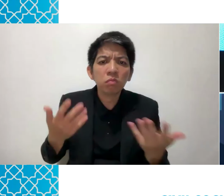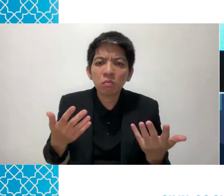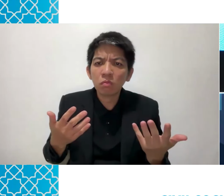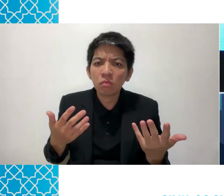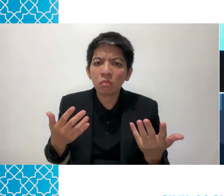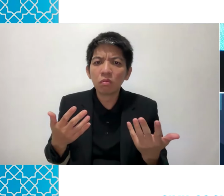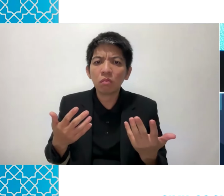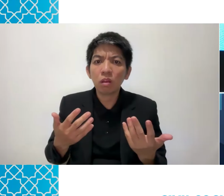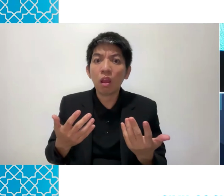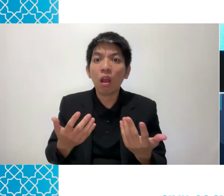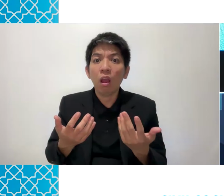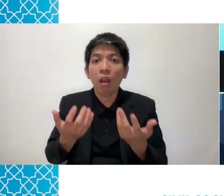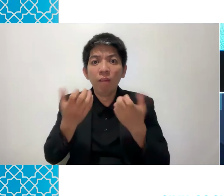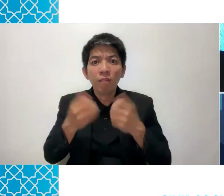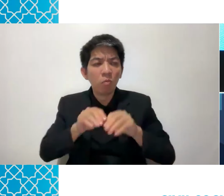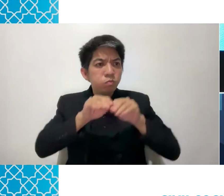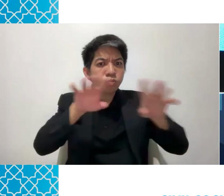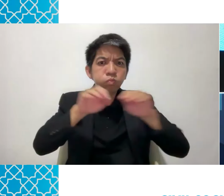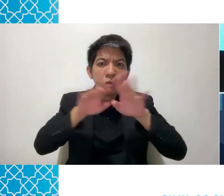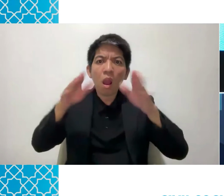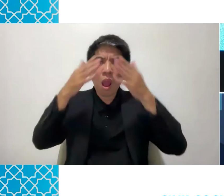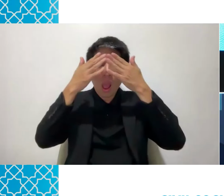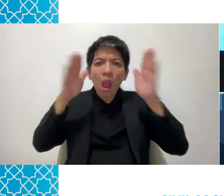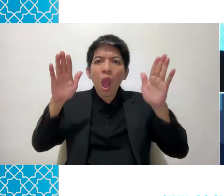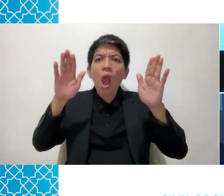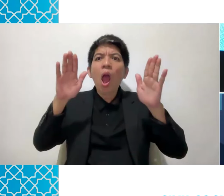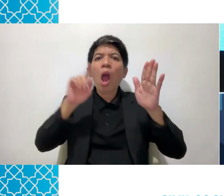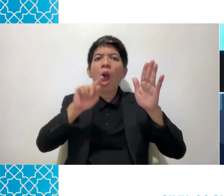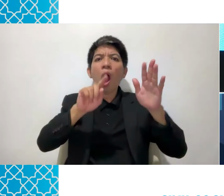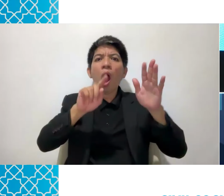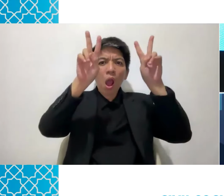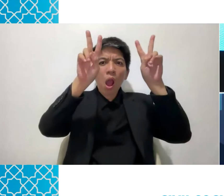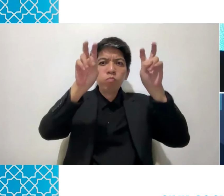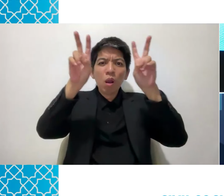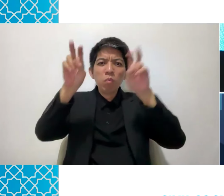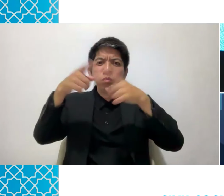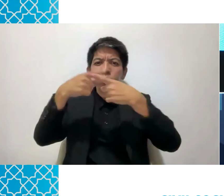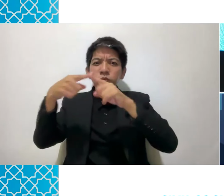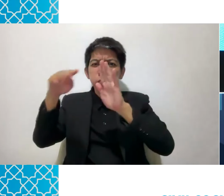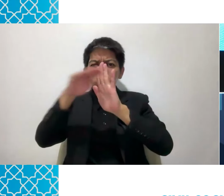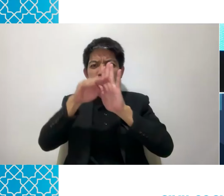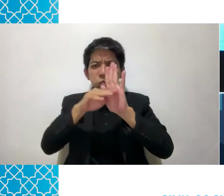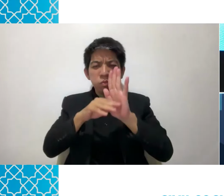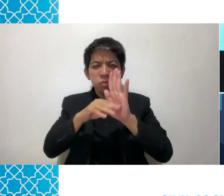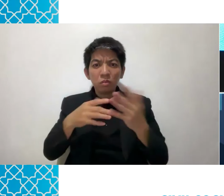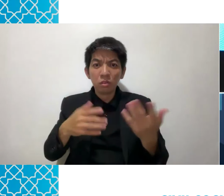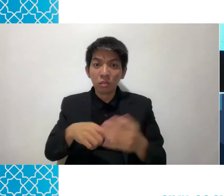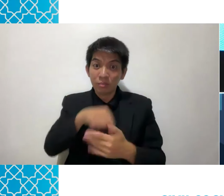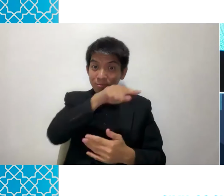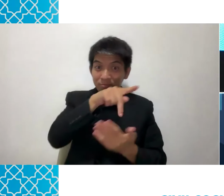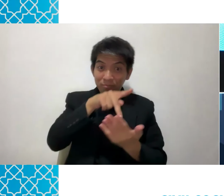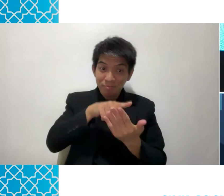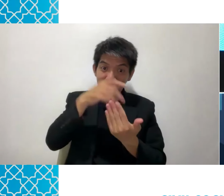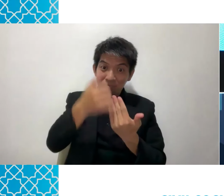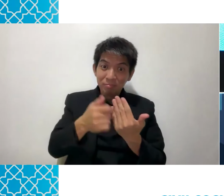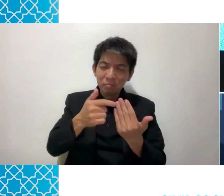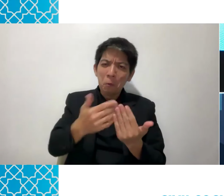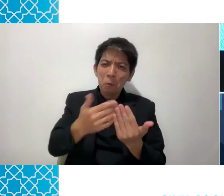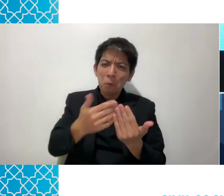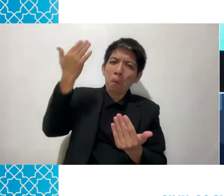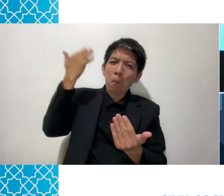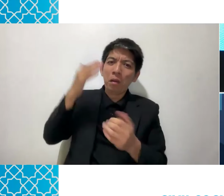has led us from a project. So when we started in like pre-COVID 2021 or like 2019, we started a project. It took us